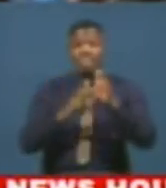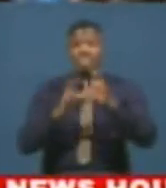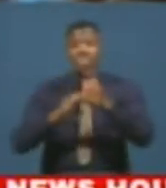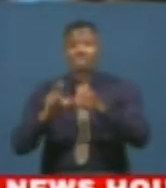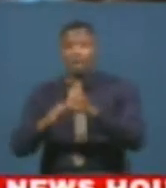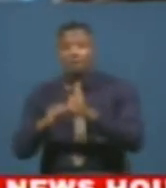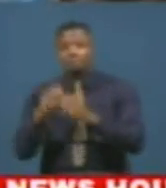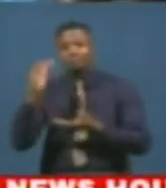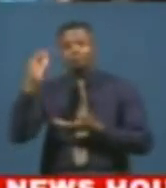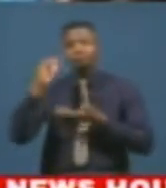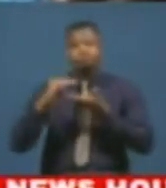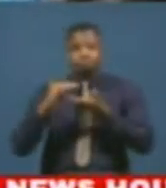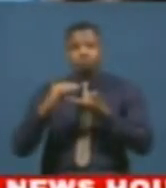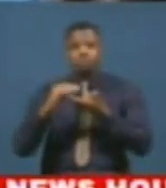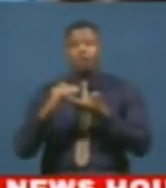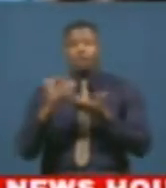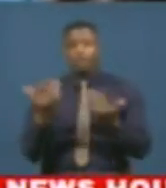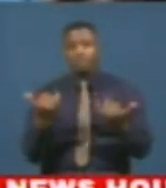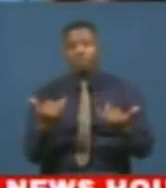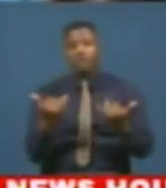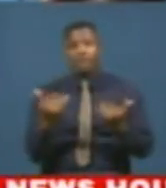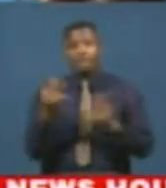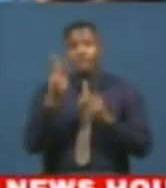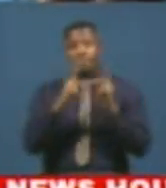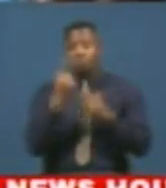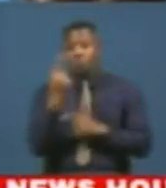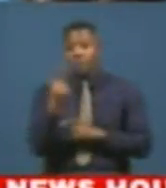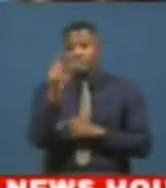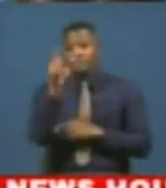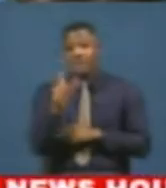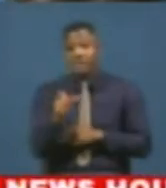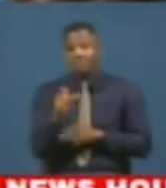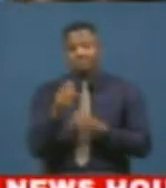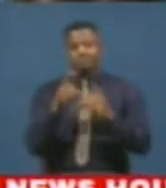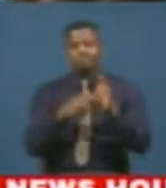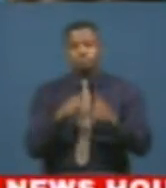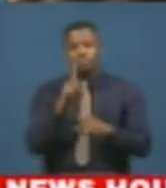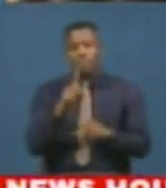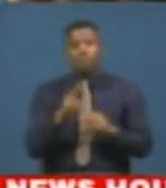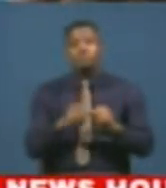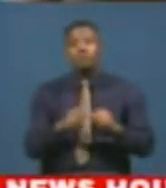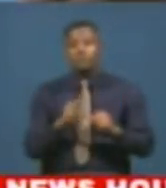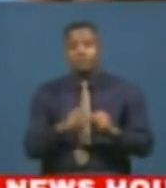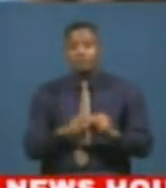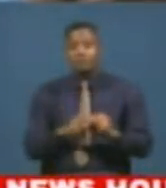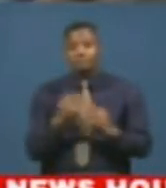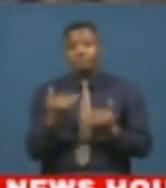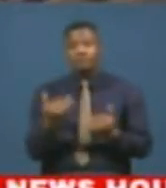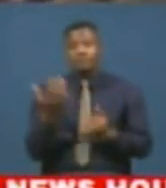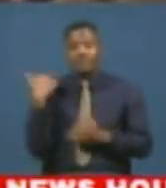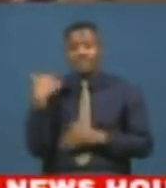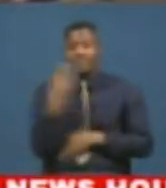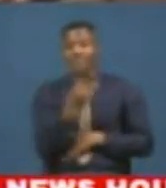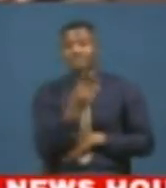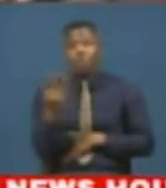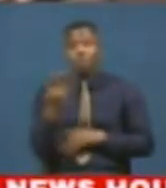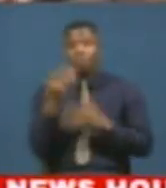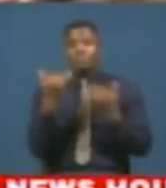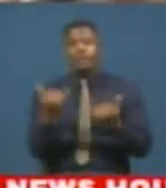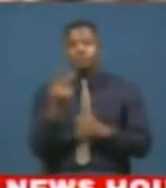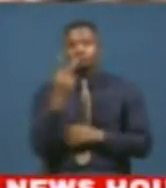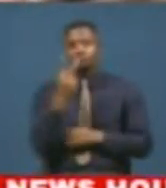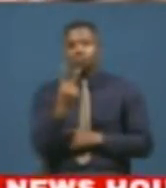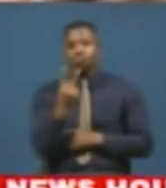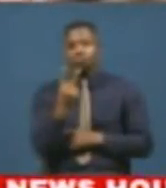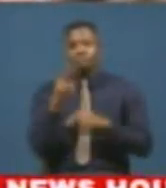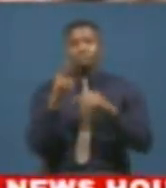reducing nipa no bebre enti nipa ba ko bia timi transit ba ko so enti la no na efa for no se nipa mienu kwa na te